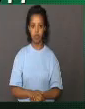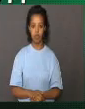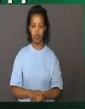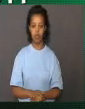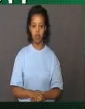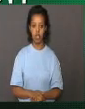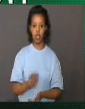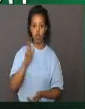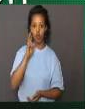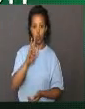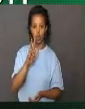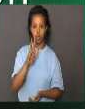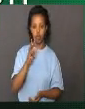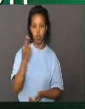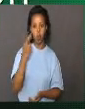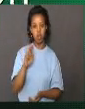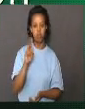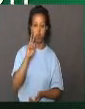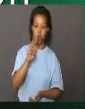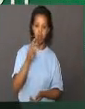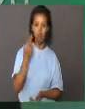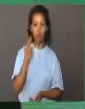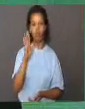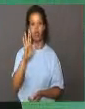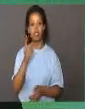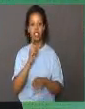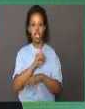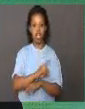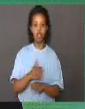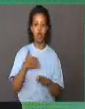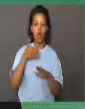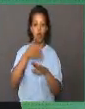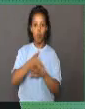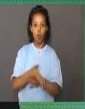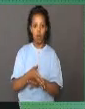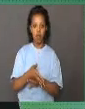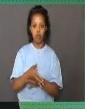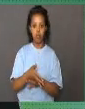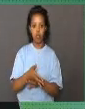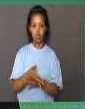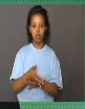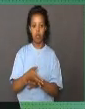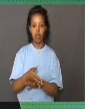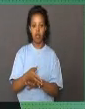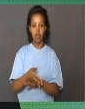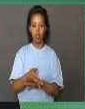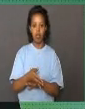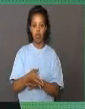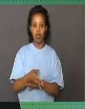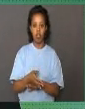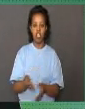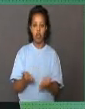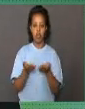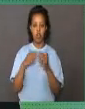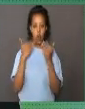After 3 to 5 days, the maximum amount of antibiotic will